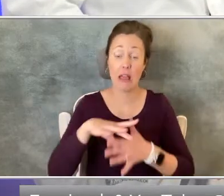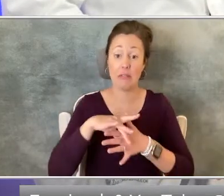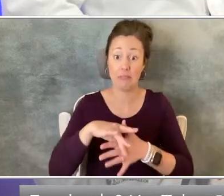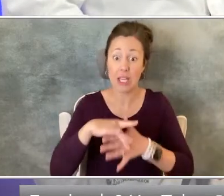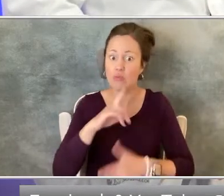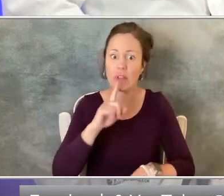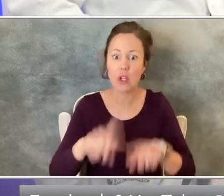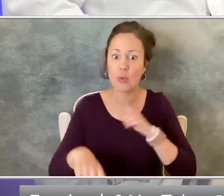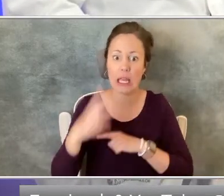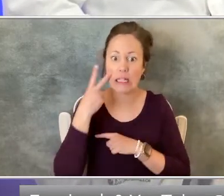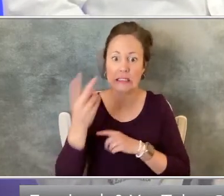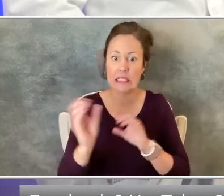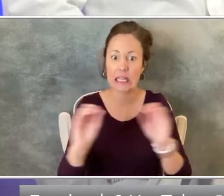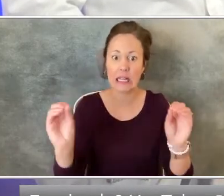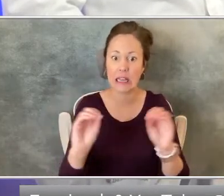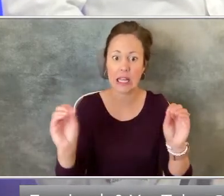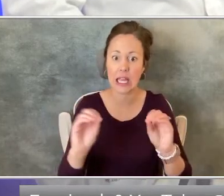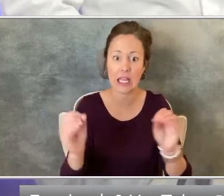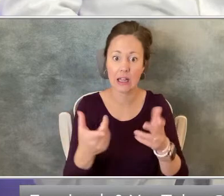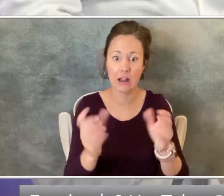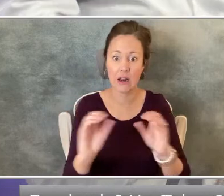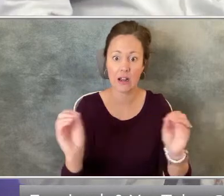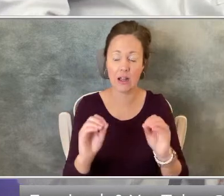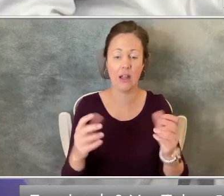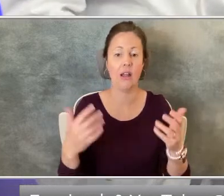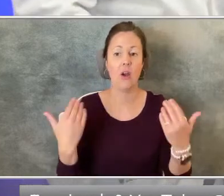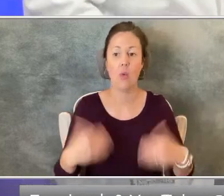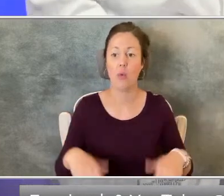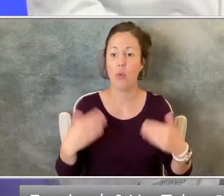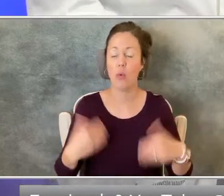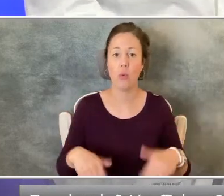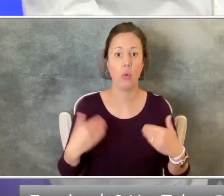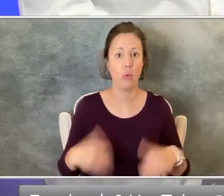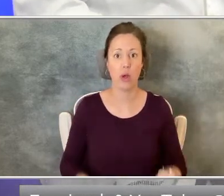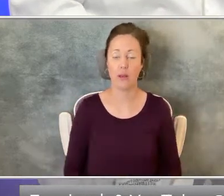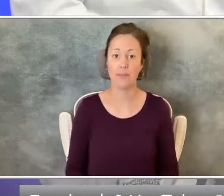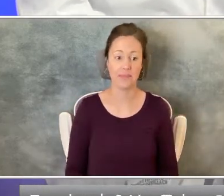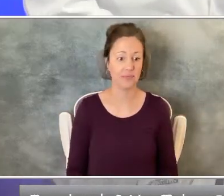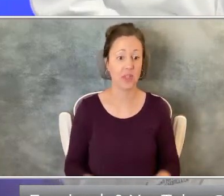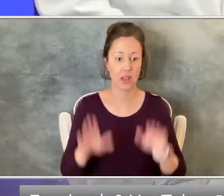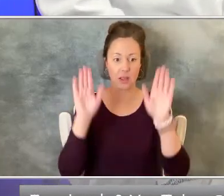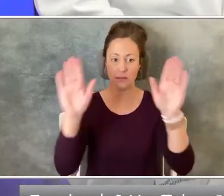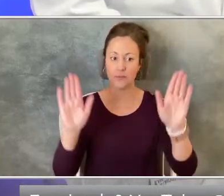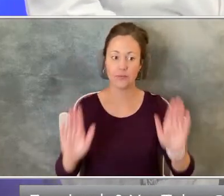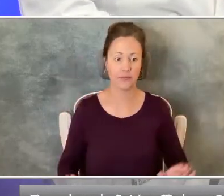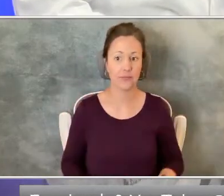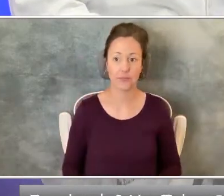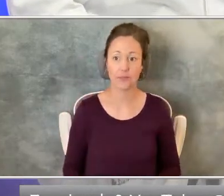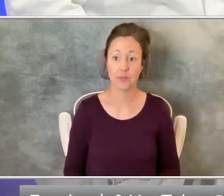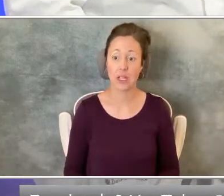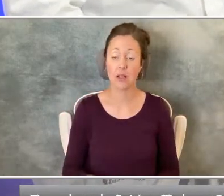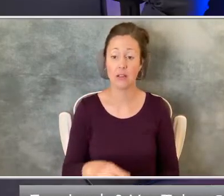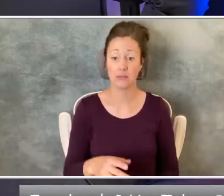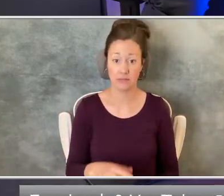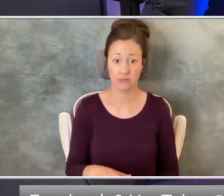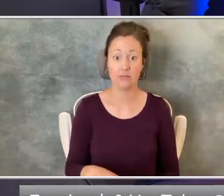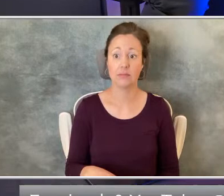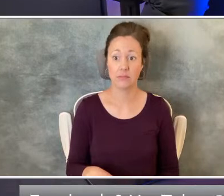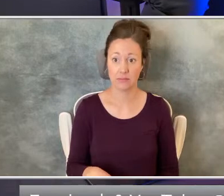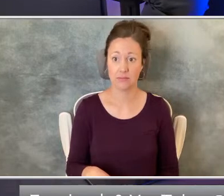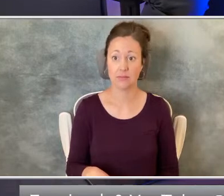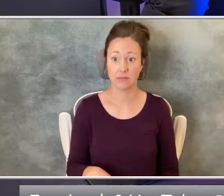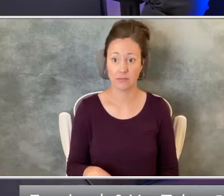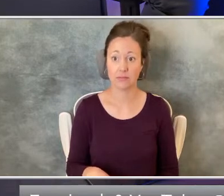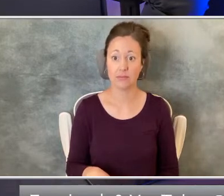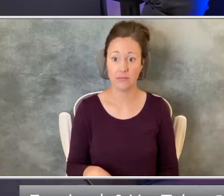when someone squeezes it, and then it's just, that is fascinating. I think it's safe for you. Well, I'll let you know if you're still squeamish